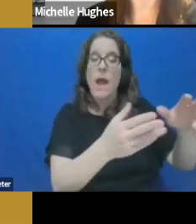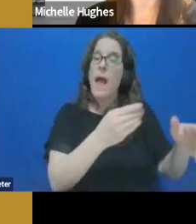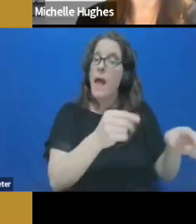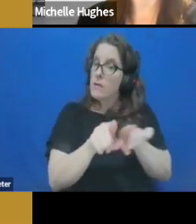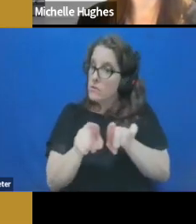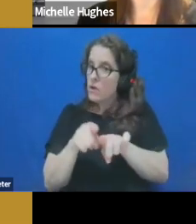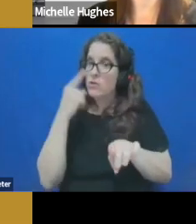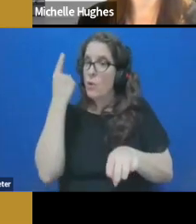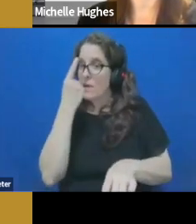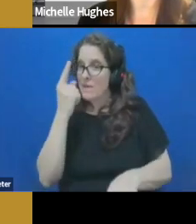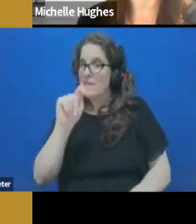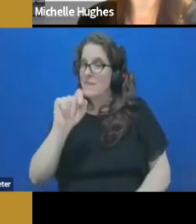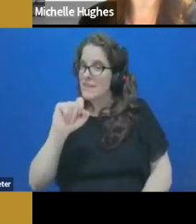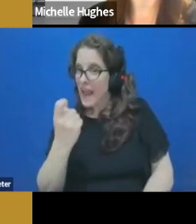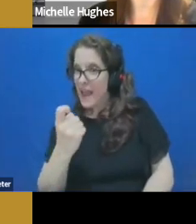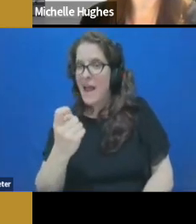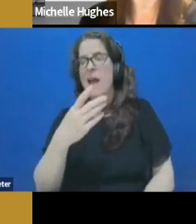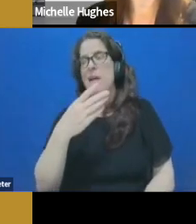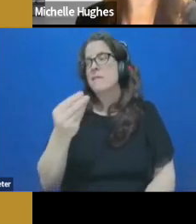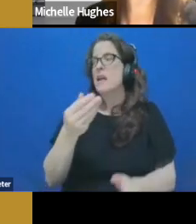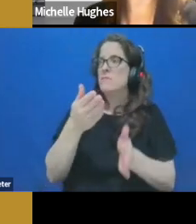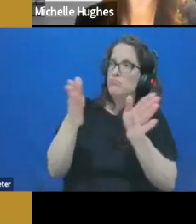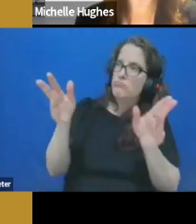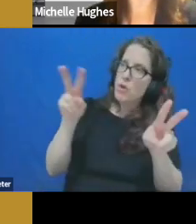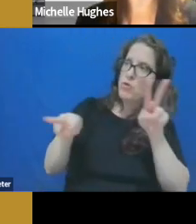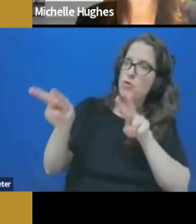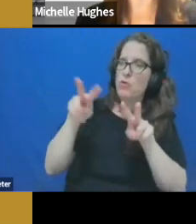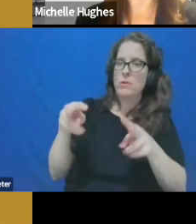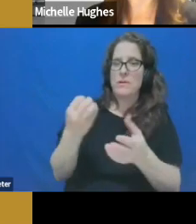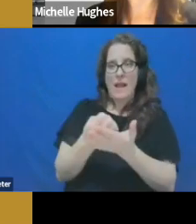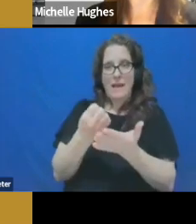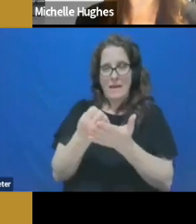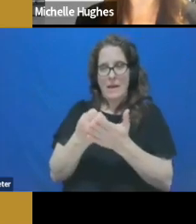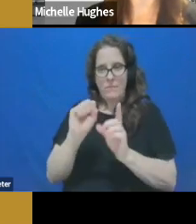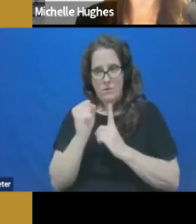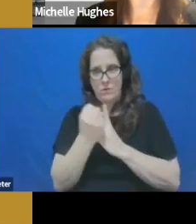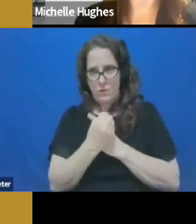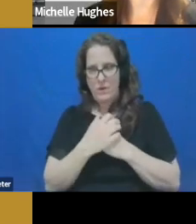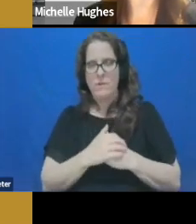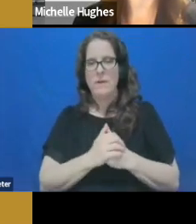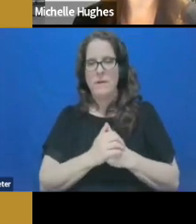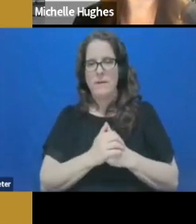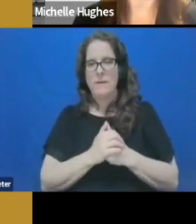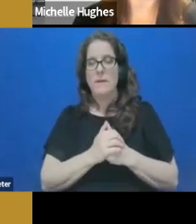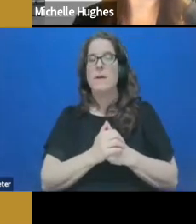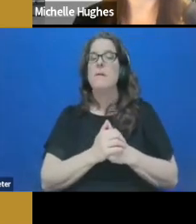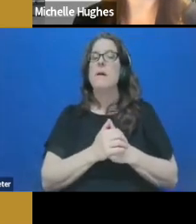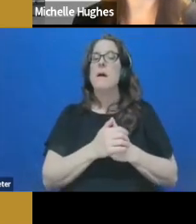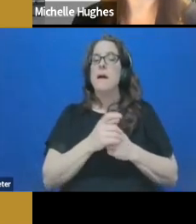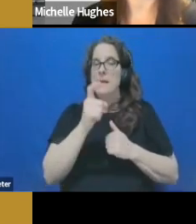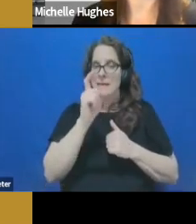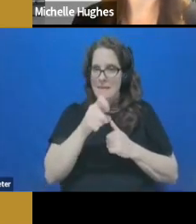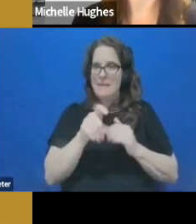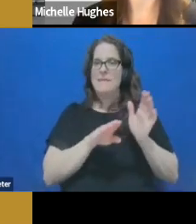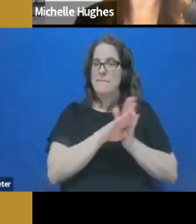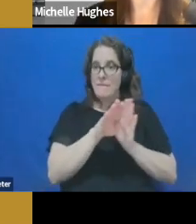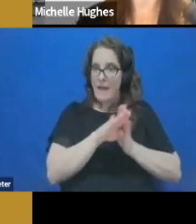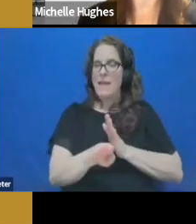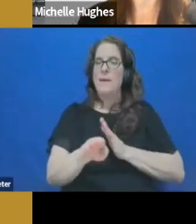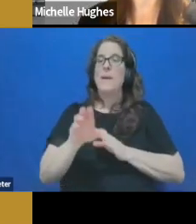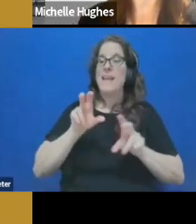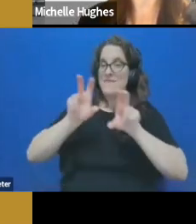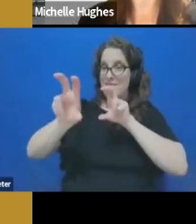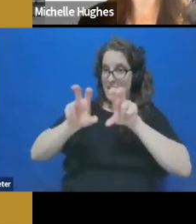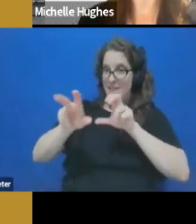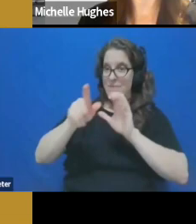and general economic conditions. This should include the development of a clear investment policy statement, which is a